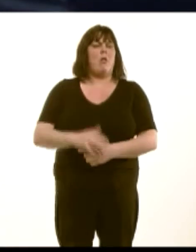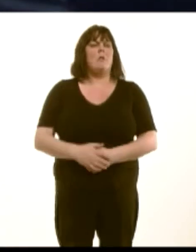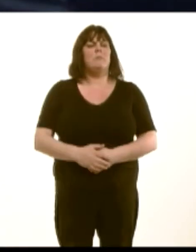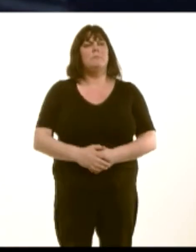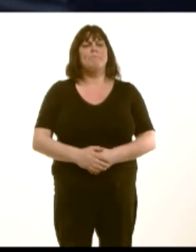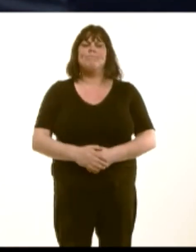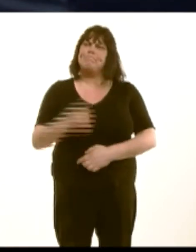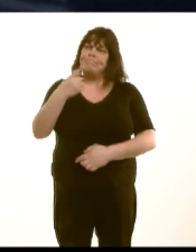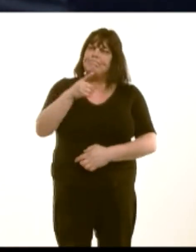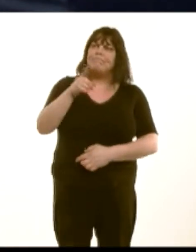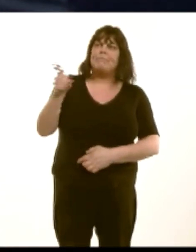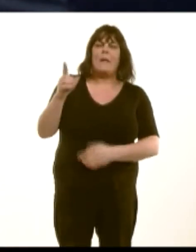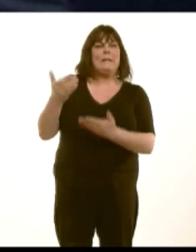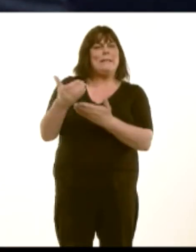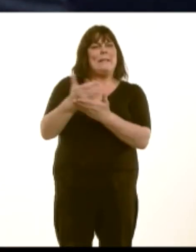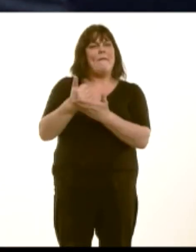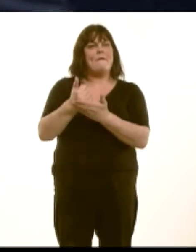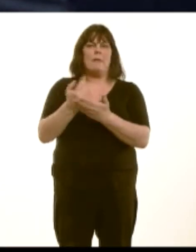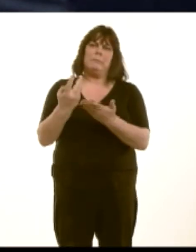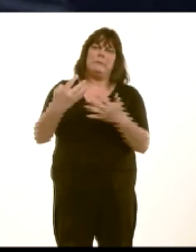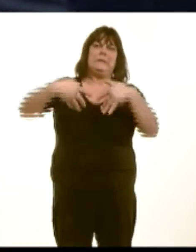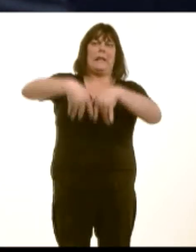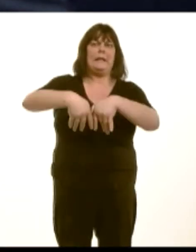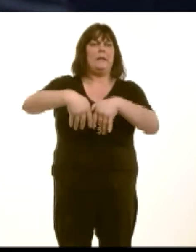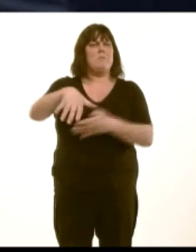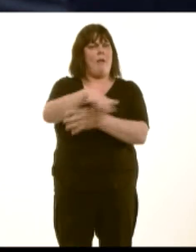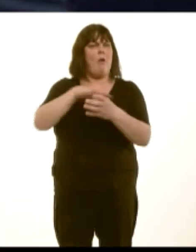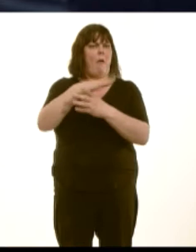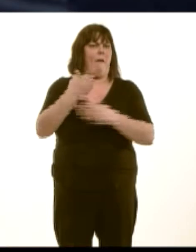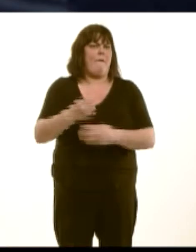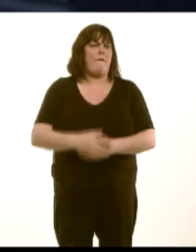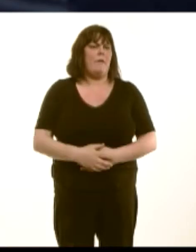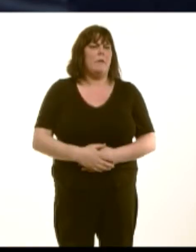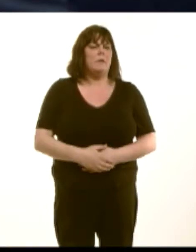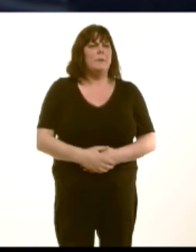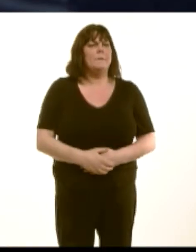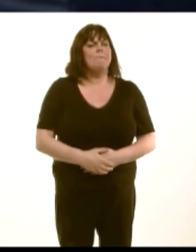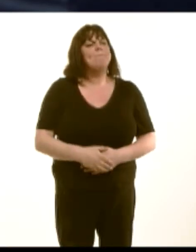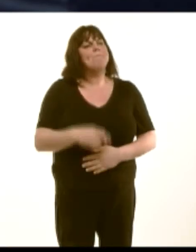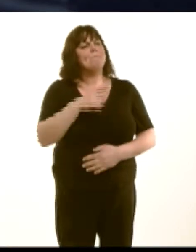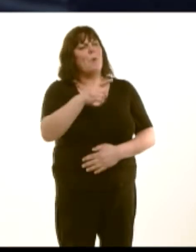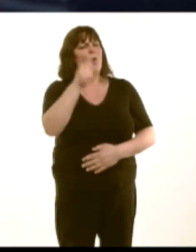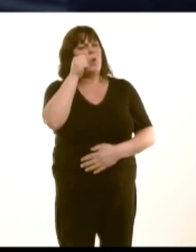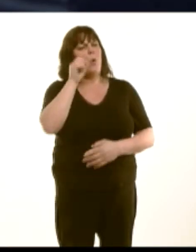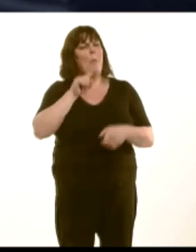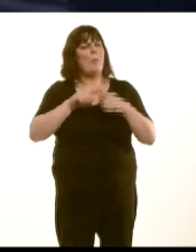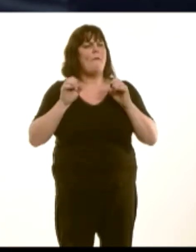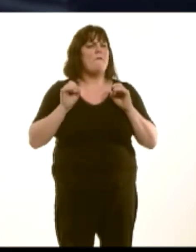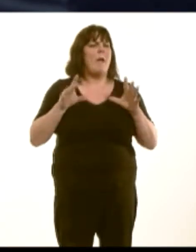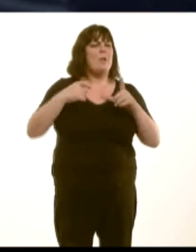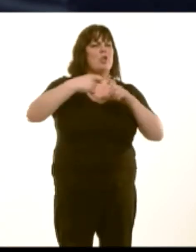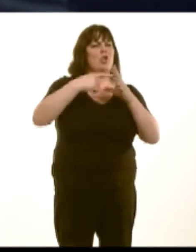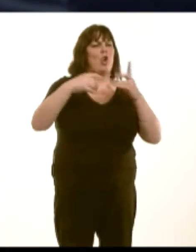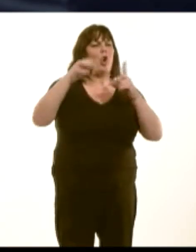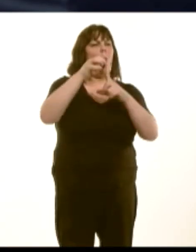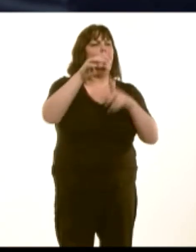where they do have safe standing areas. Can I ask you to consider, given that the most famous COP in Britain,